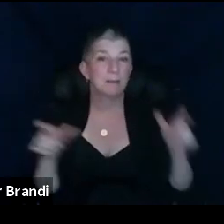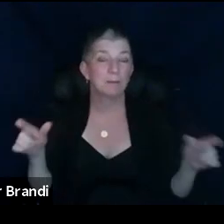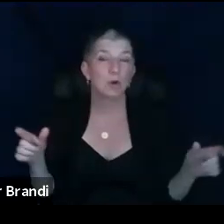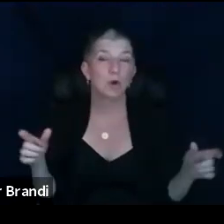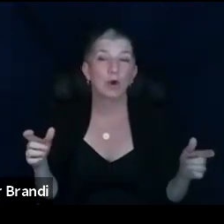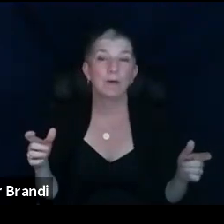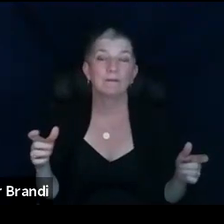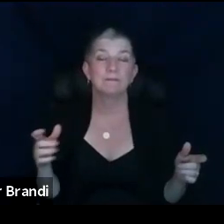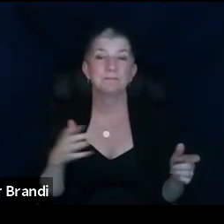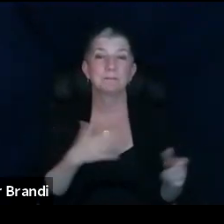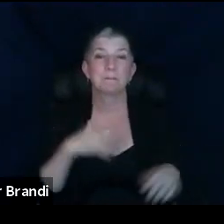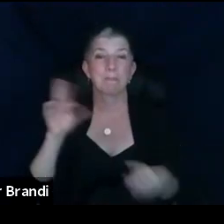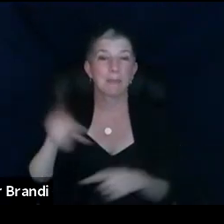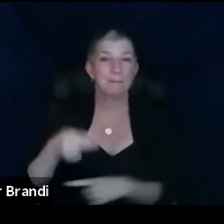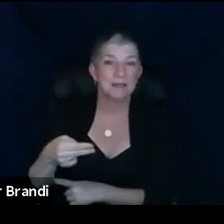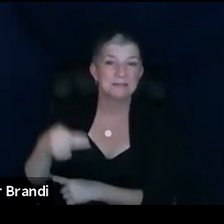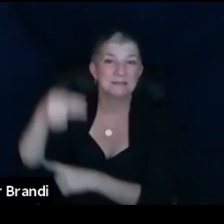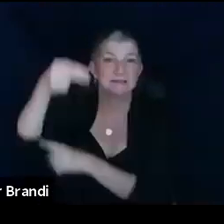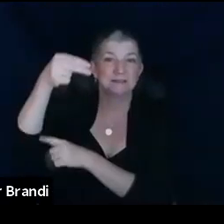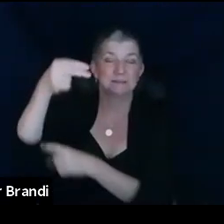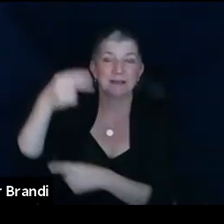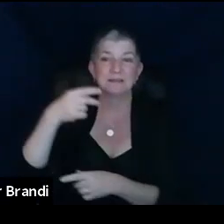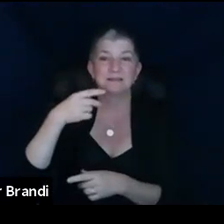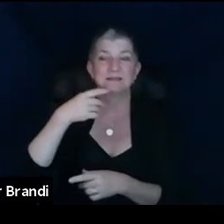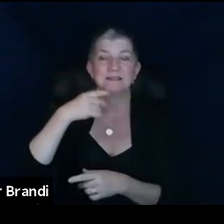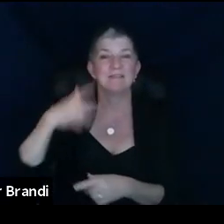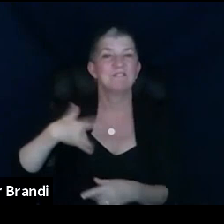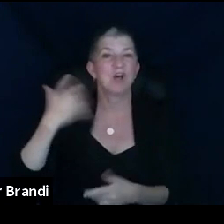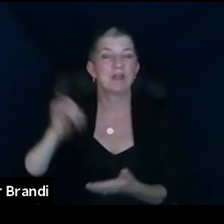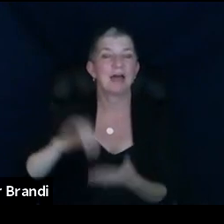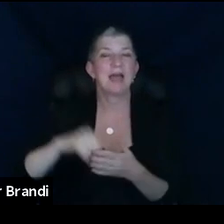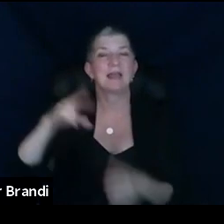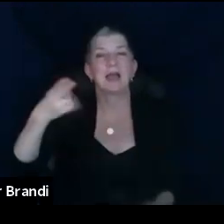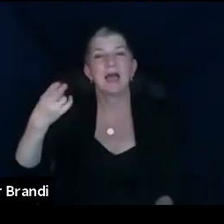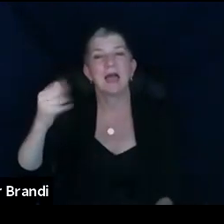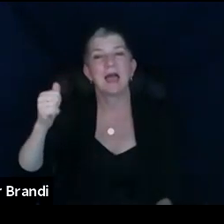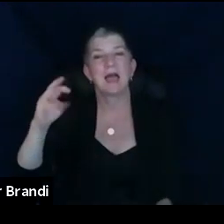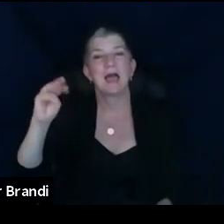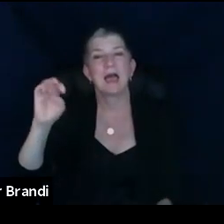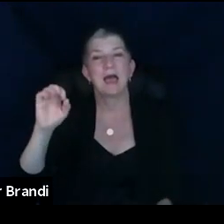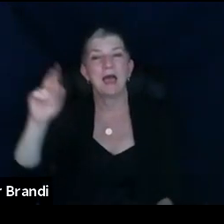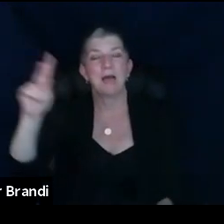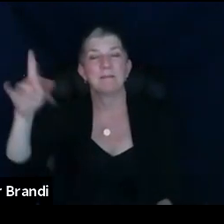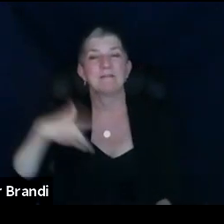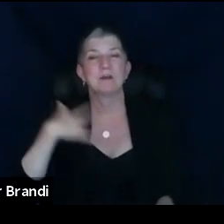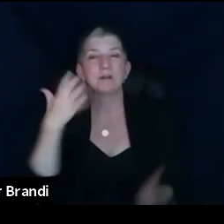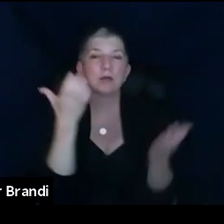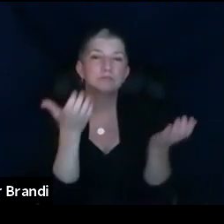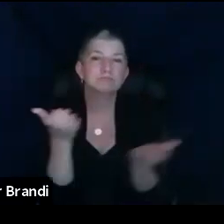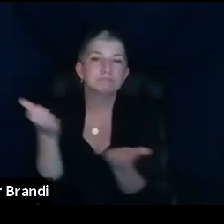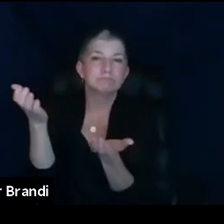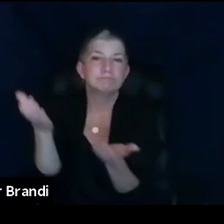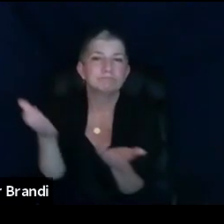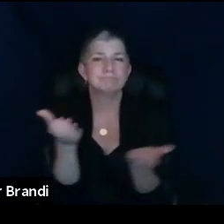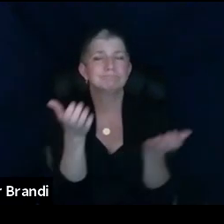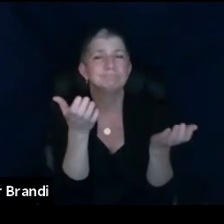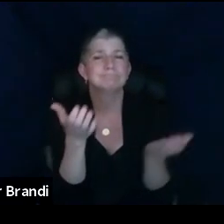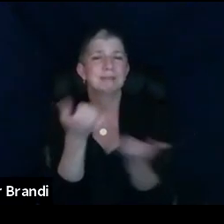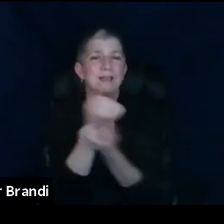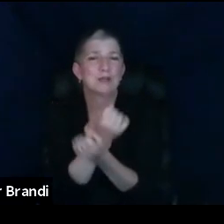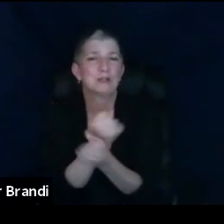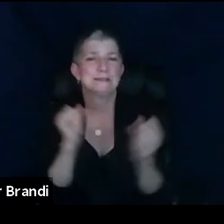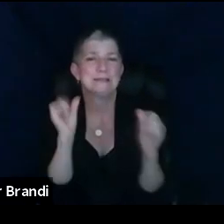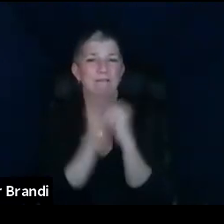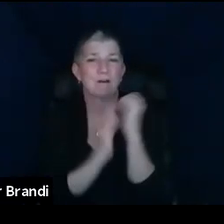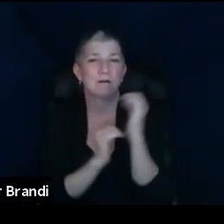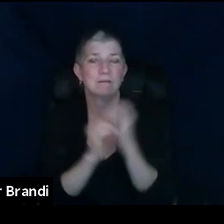my suspension to like staying in a hammock and just feeling like they're cradled and safe and comfortable. That's my